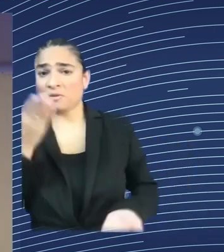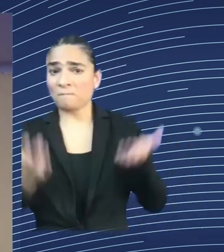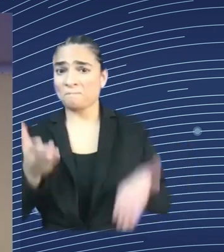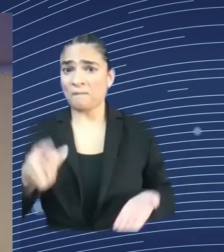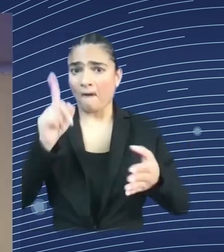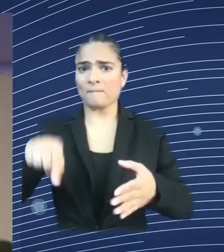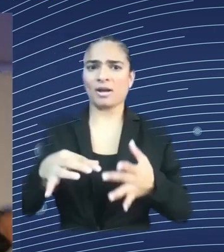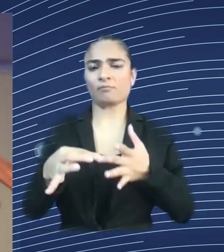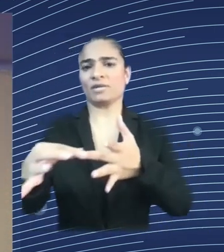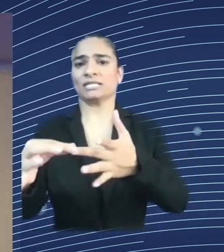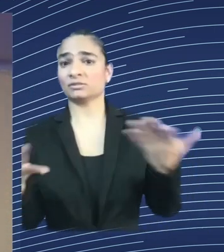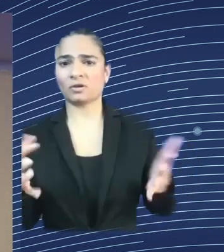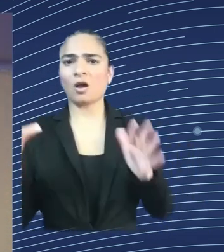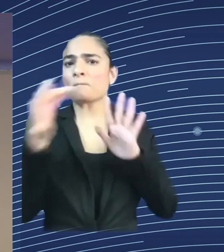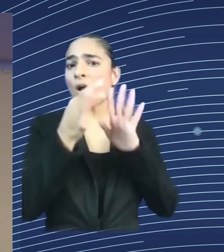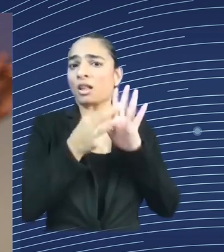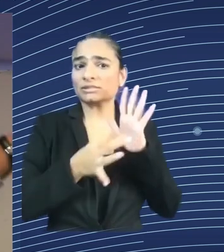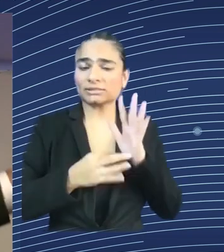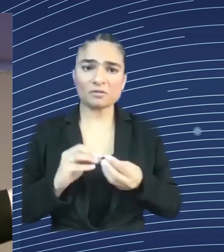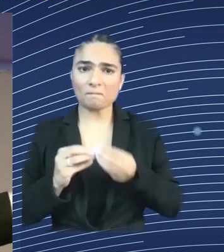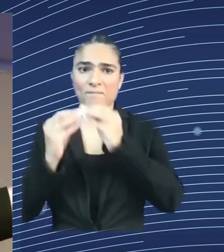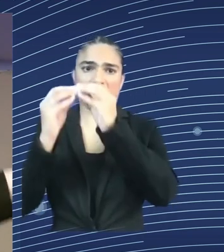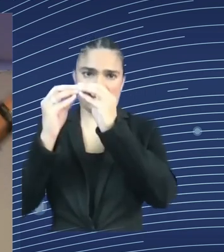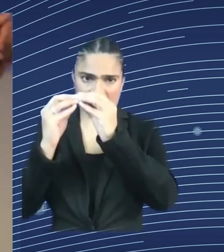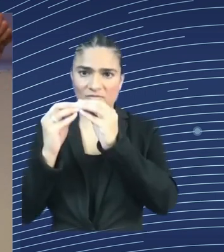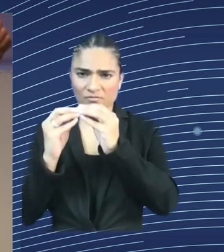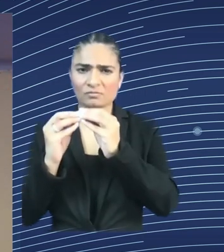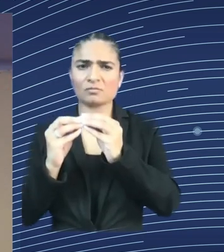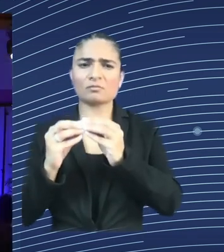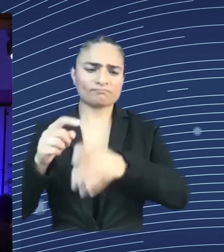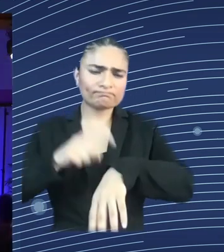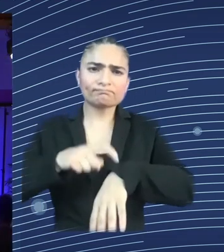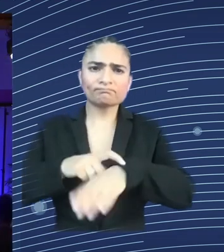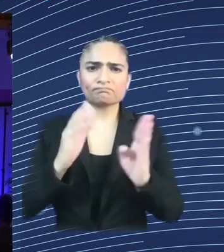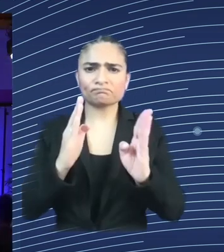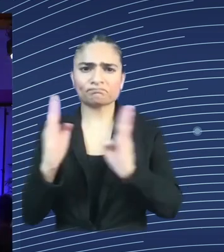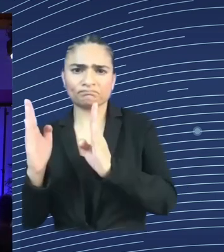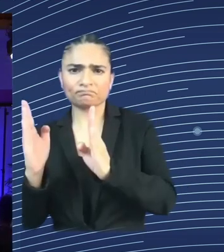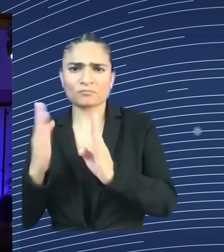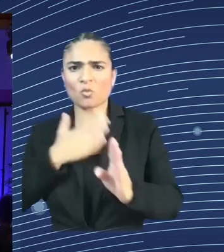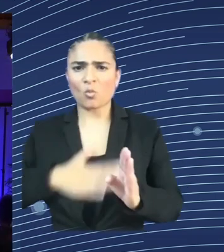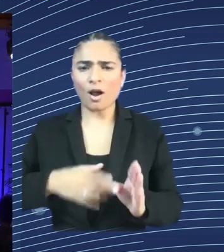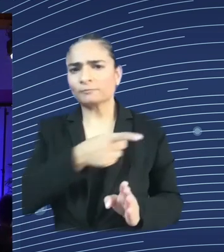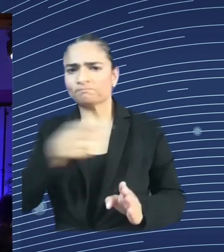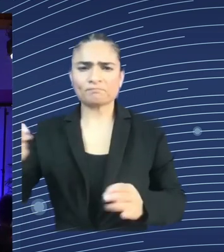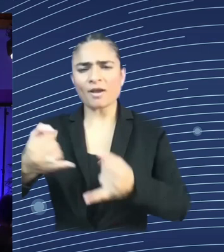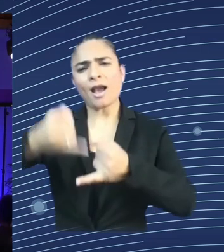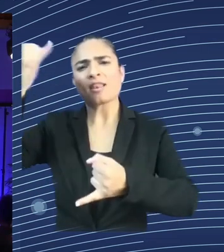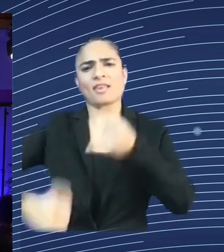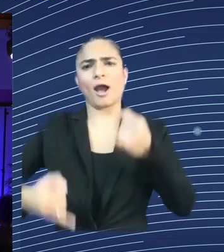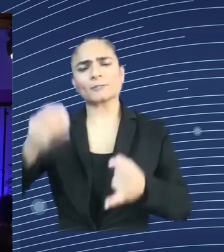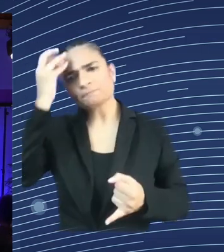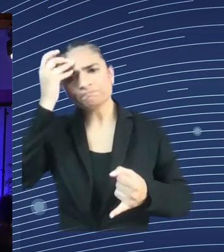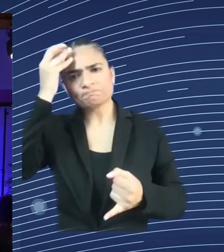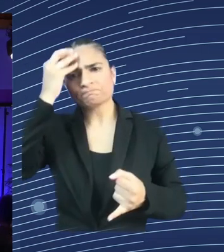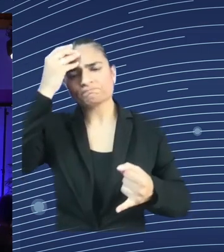this, and I'll start with Bart. Your 1 minute, Bart. 1 minute. I hopefully